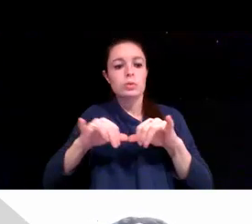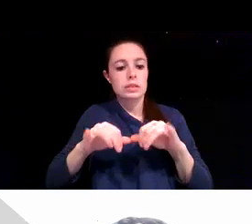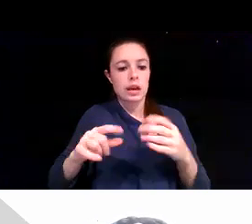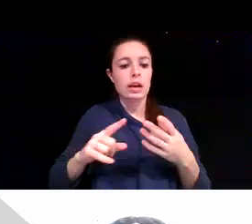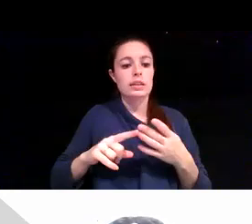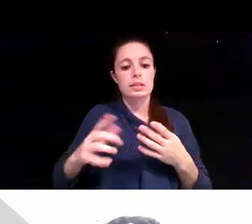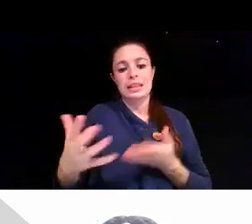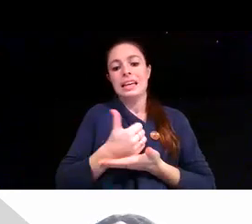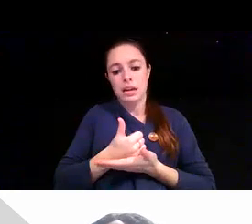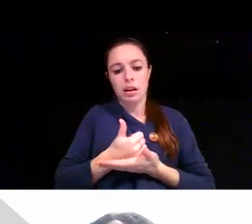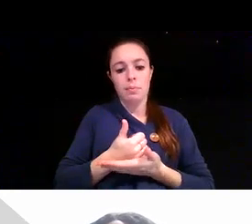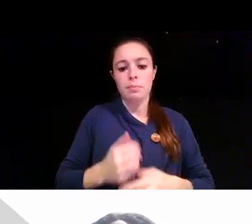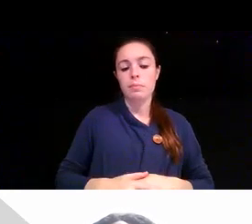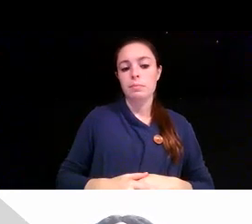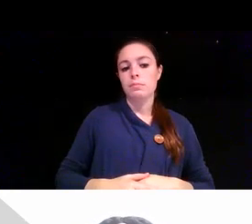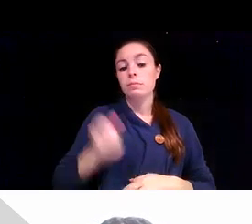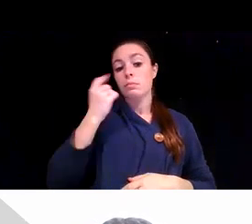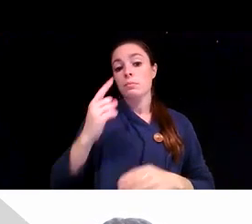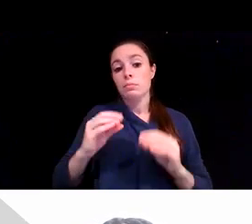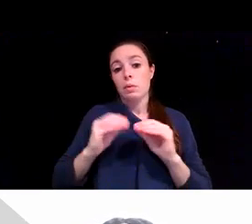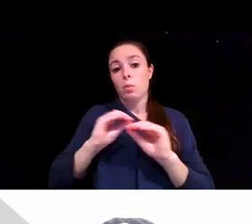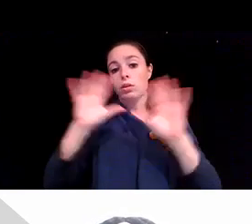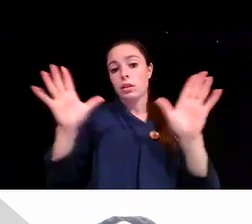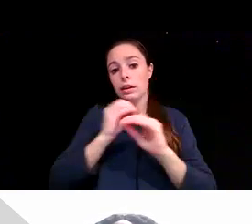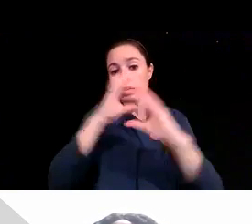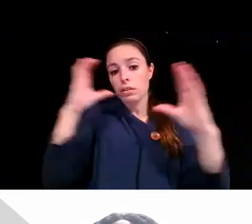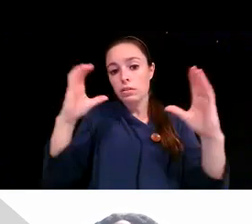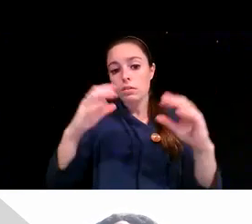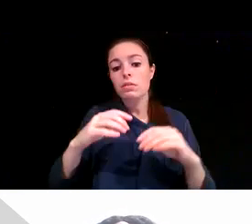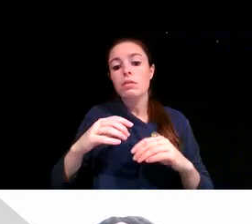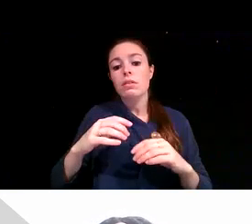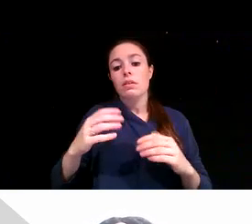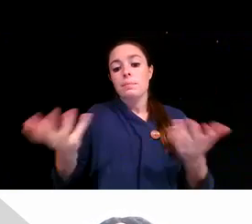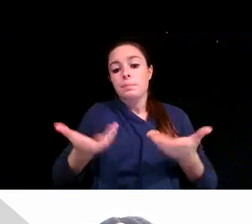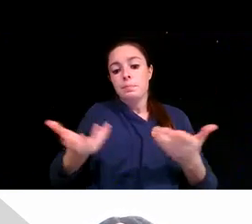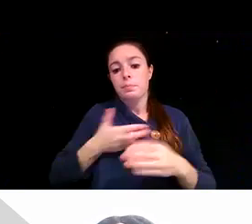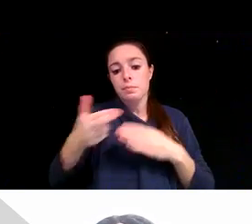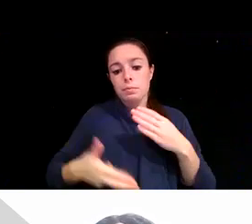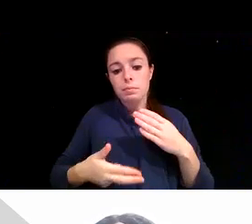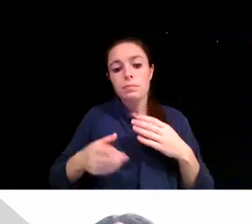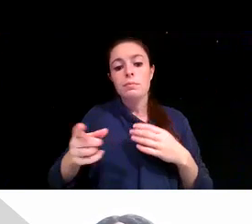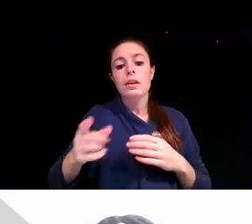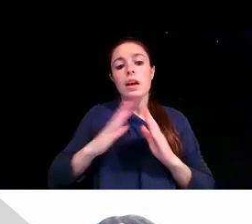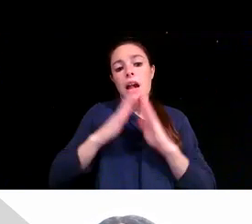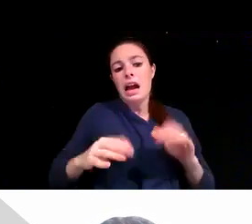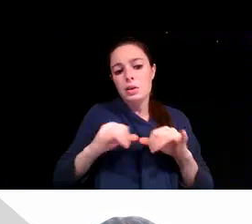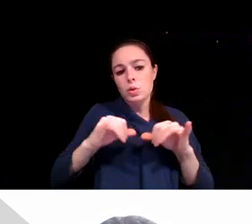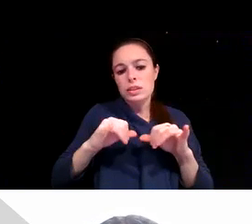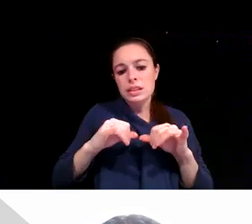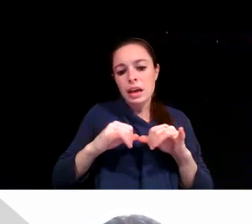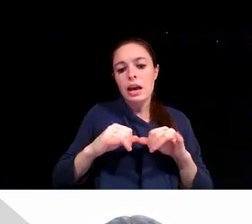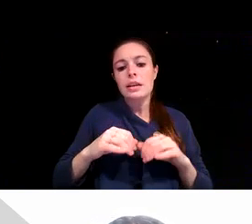To give a clearer picture of how income and household size is used for